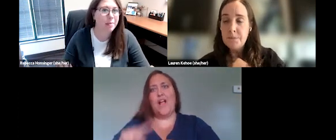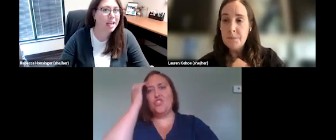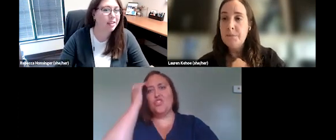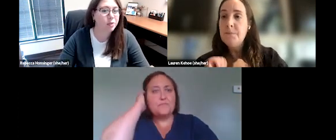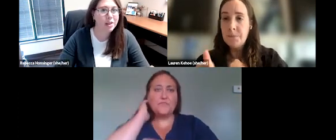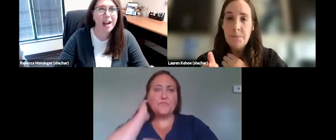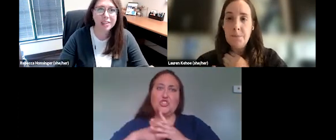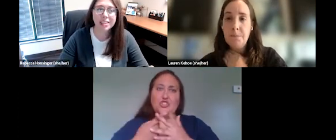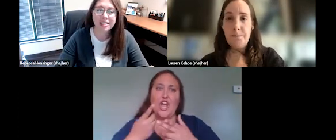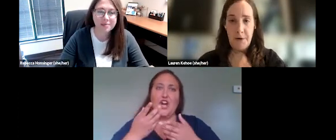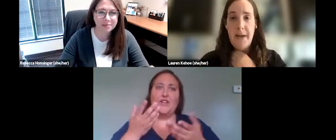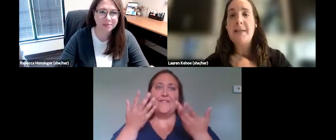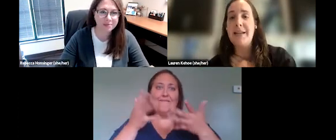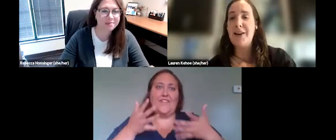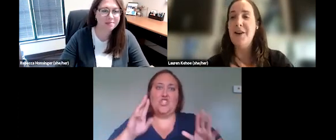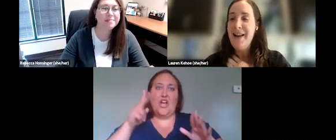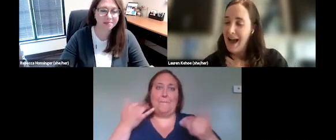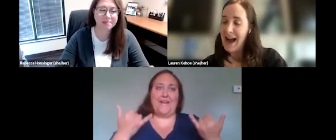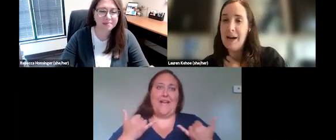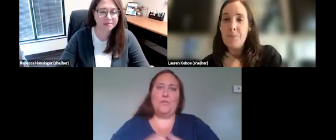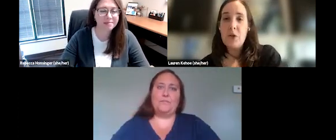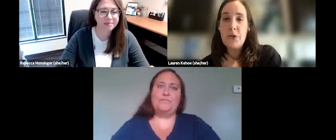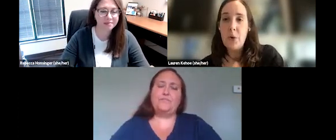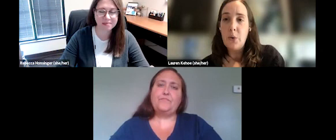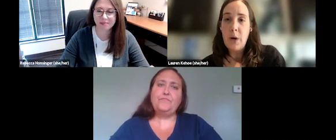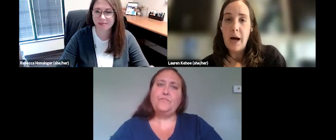wrapping up at like 11:45. Perfect, thank you.